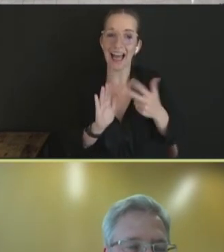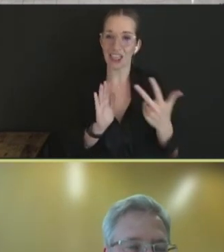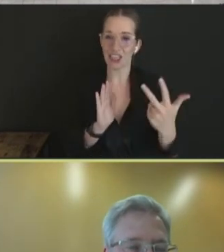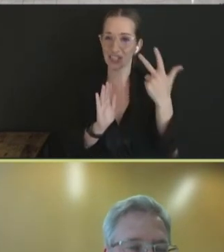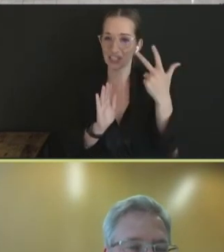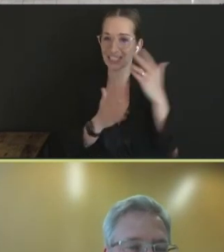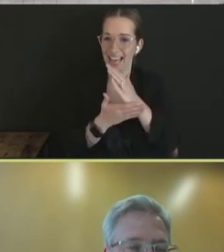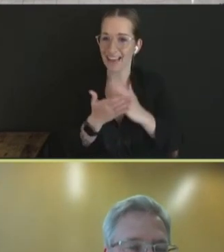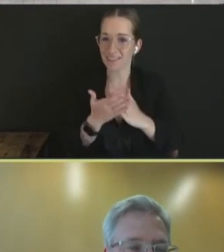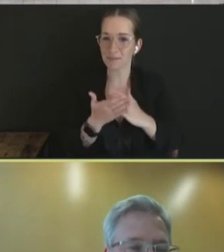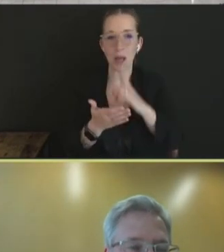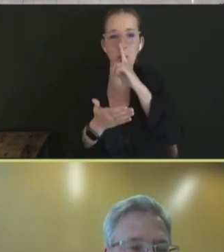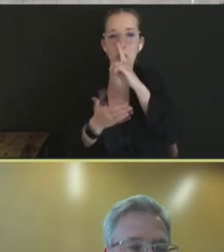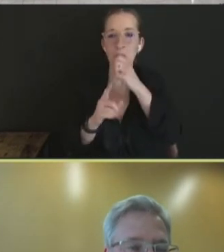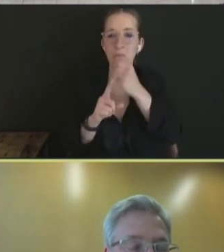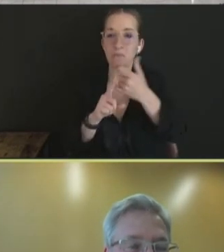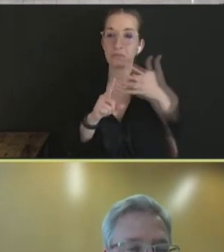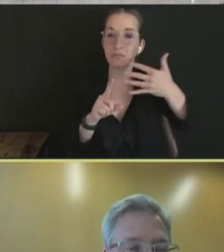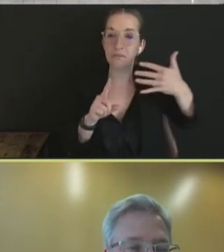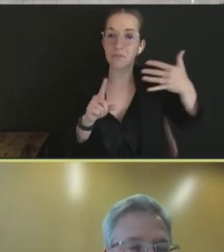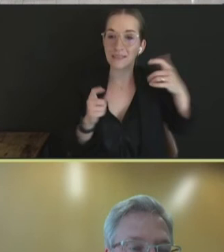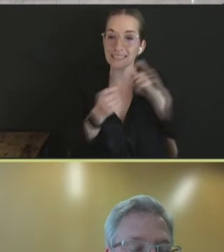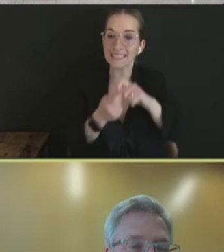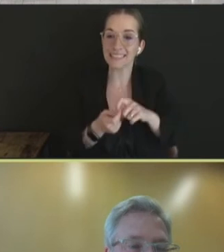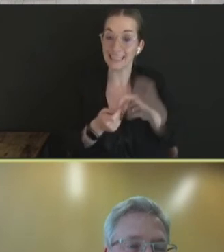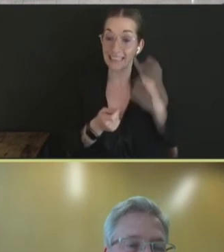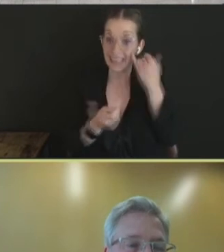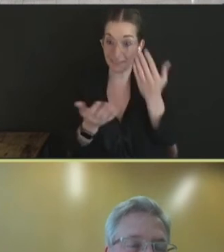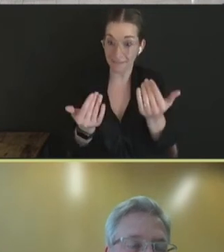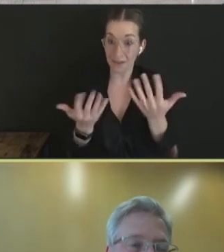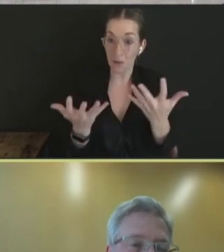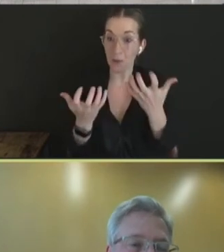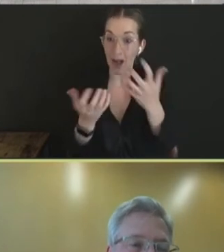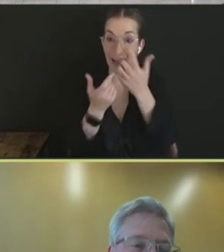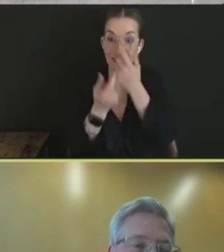which those of you who are interested in the details can read